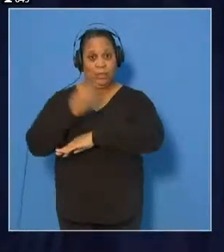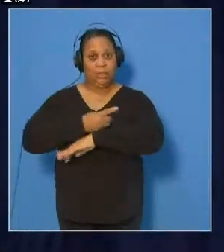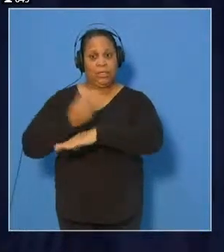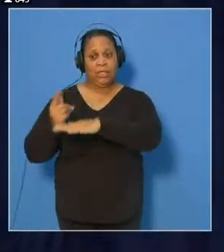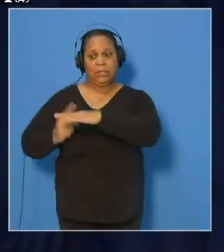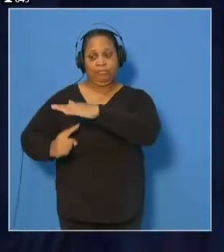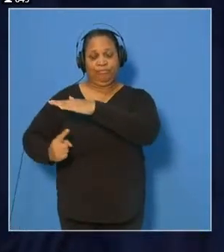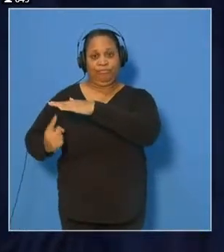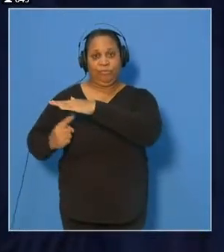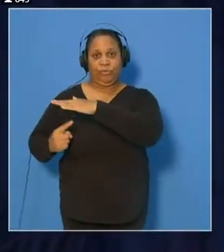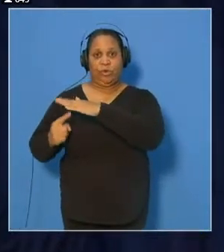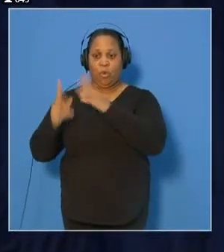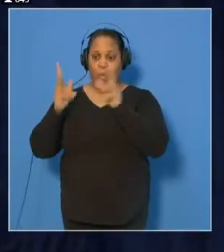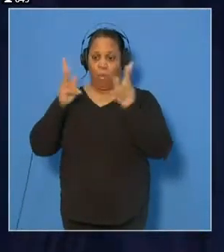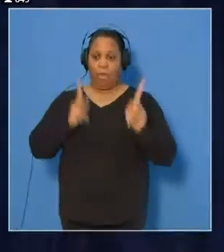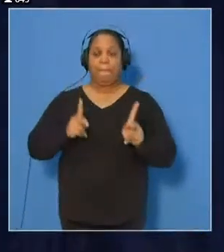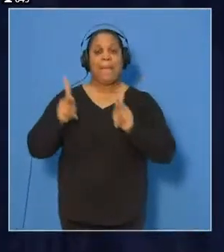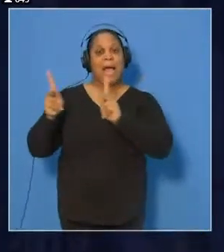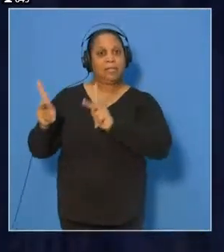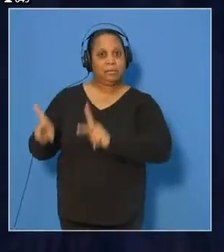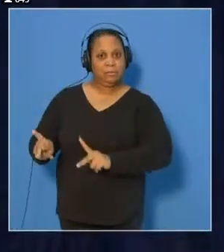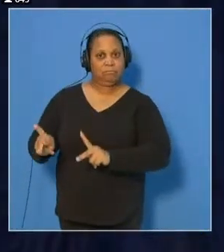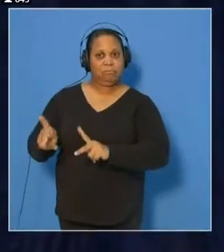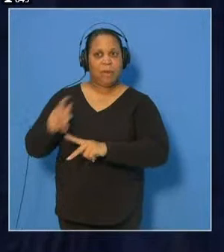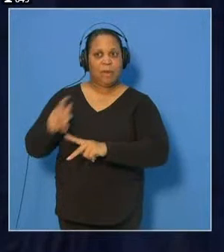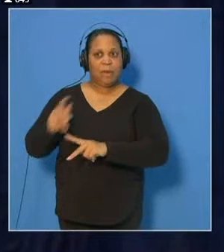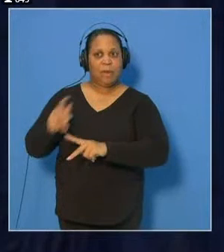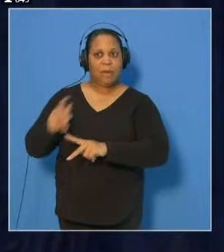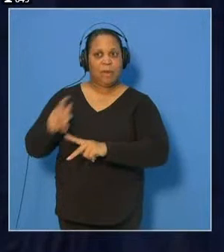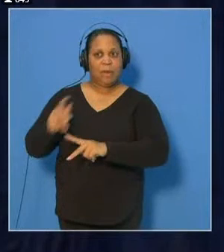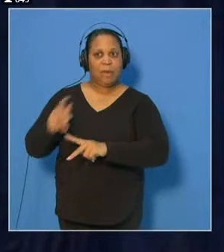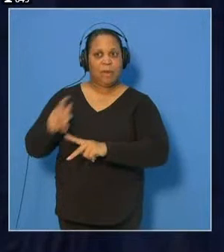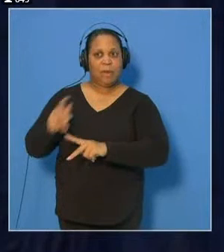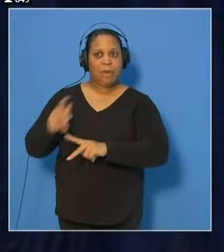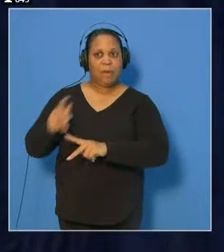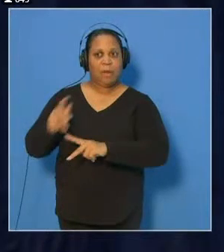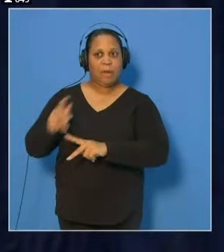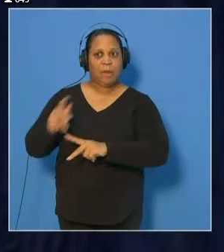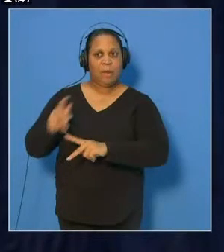the passengers swabbed with the